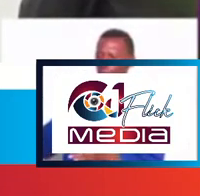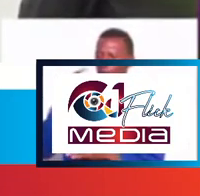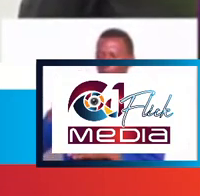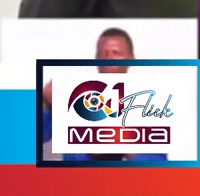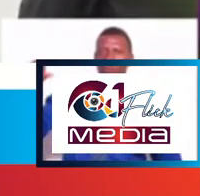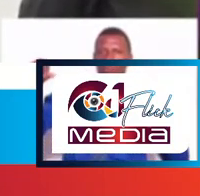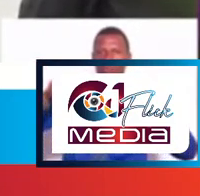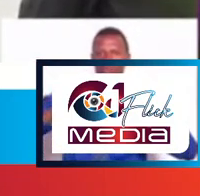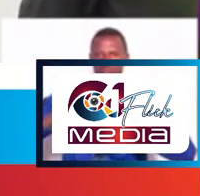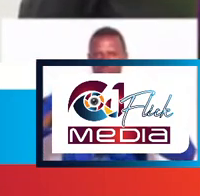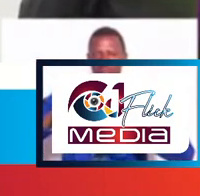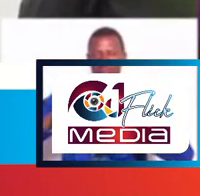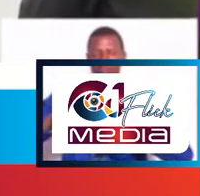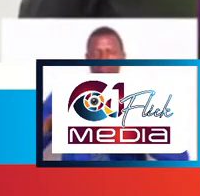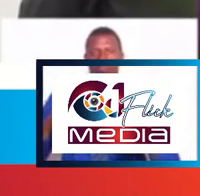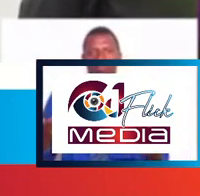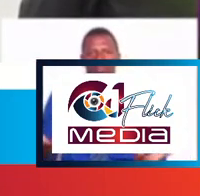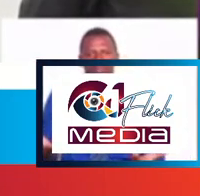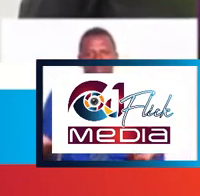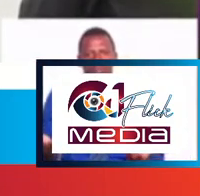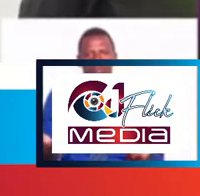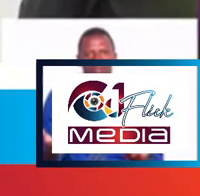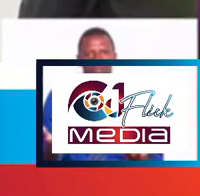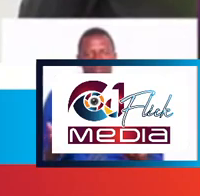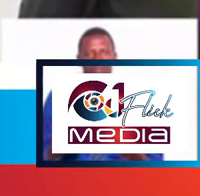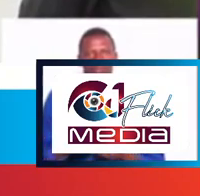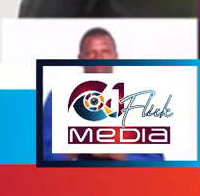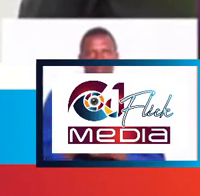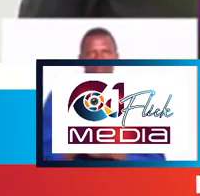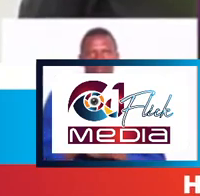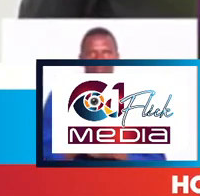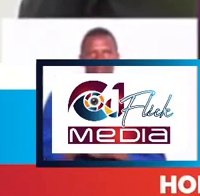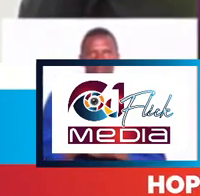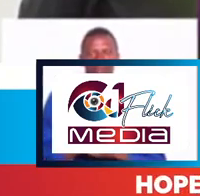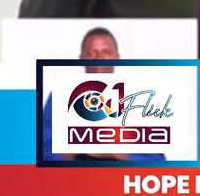of what? Huh?